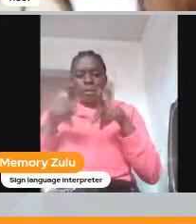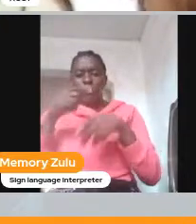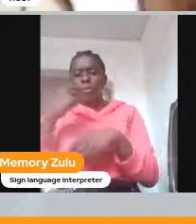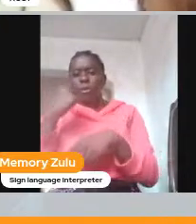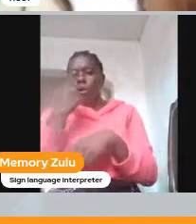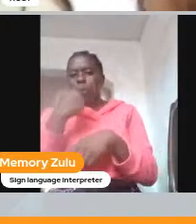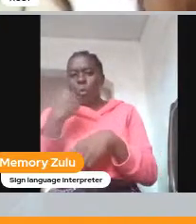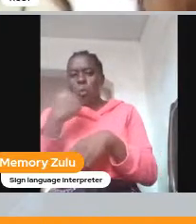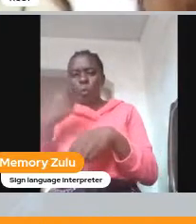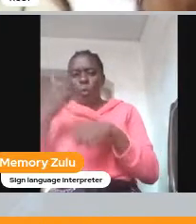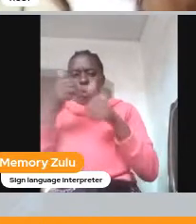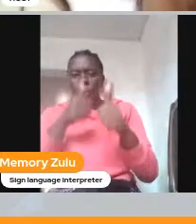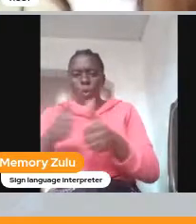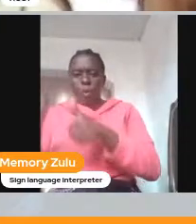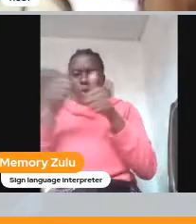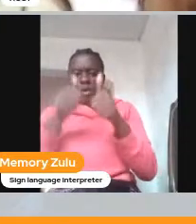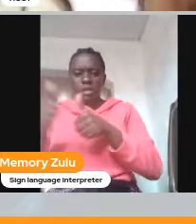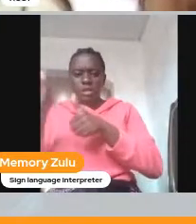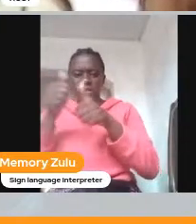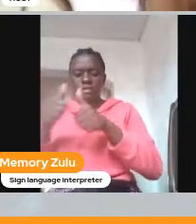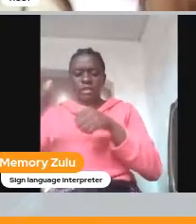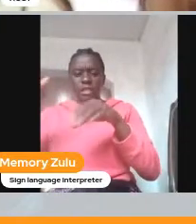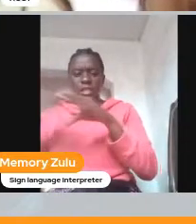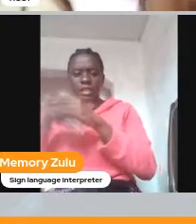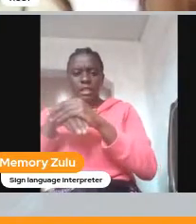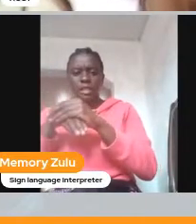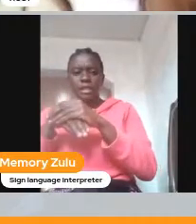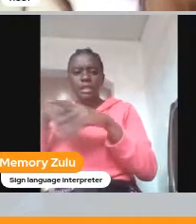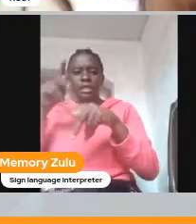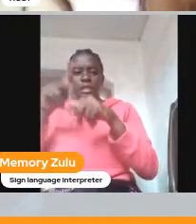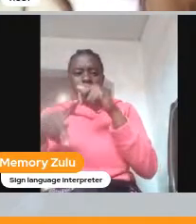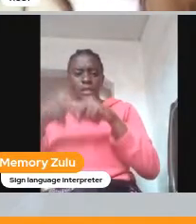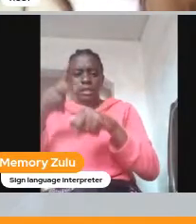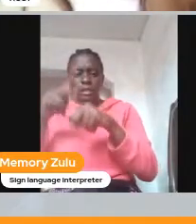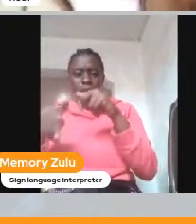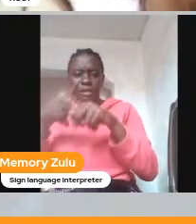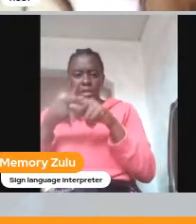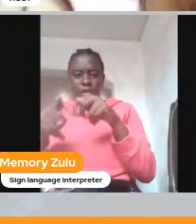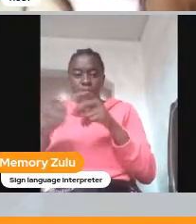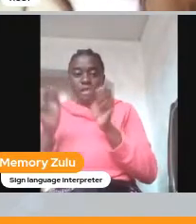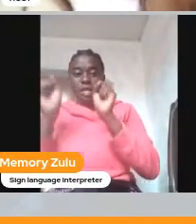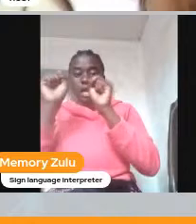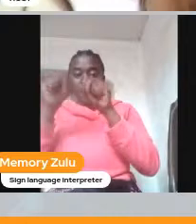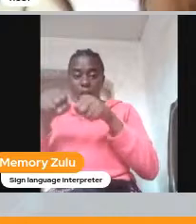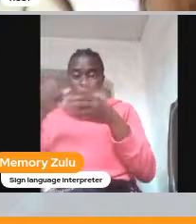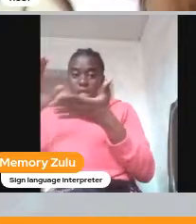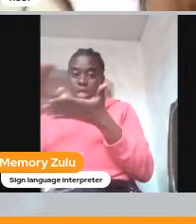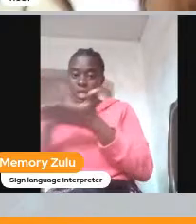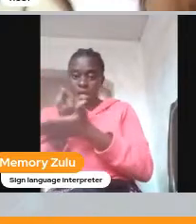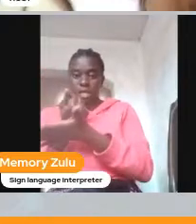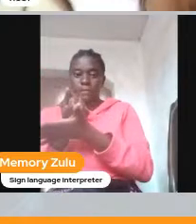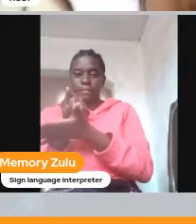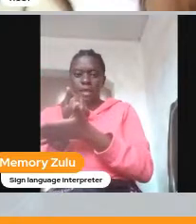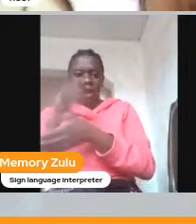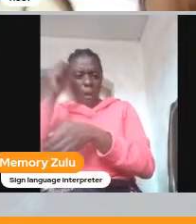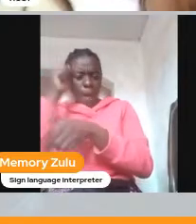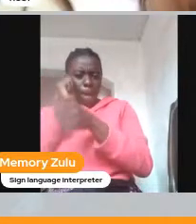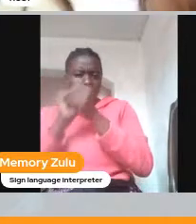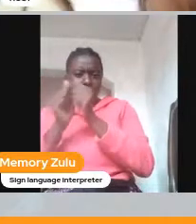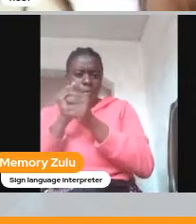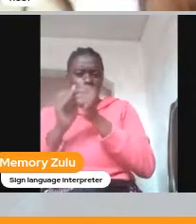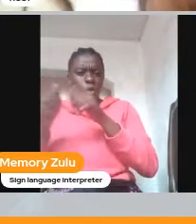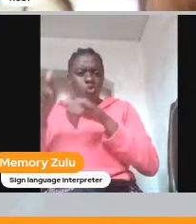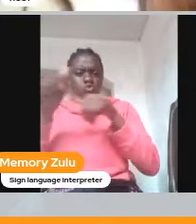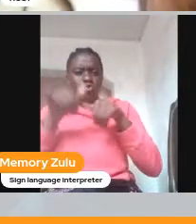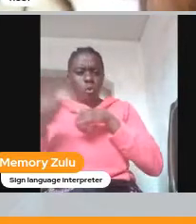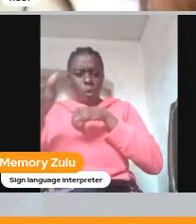I'm saying so because the most common way of contracting these STIs is through sexual